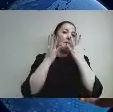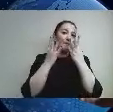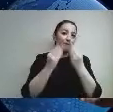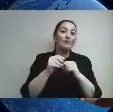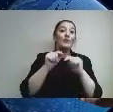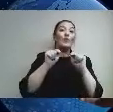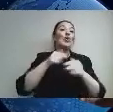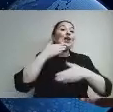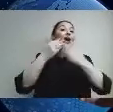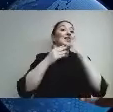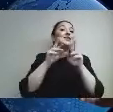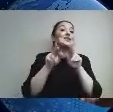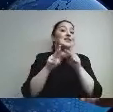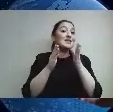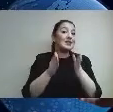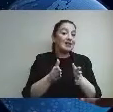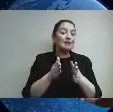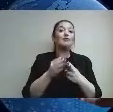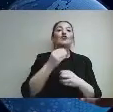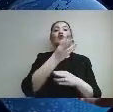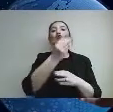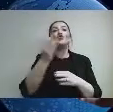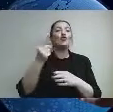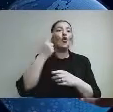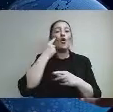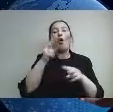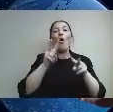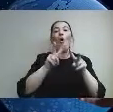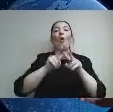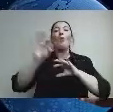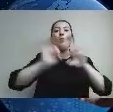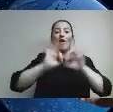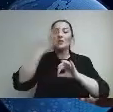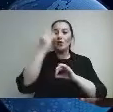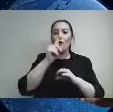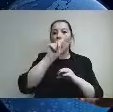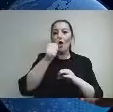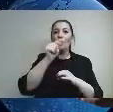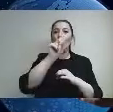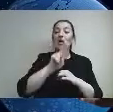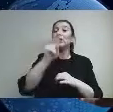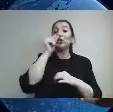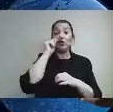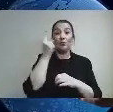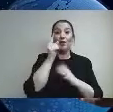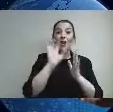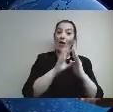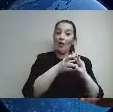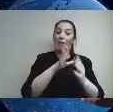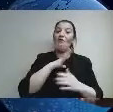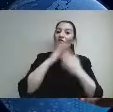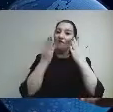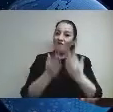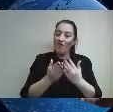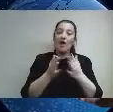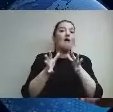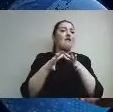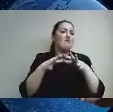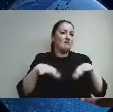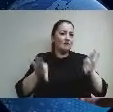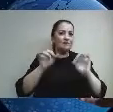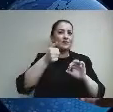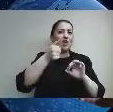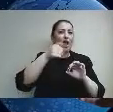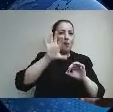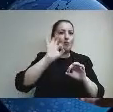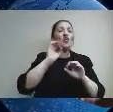15, 16 people as engineers, and we have more than 60 actually brands.